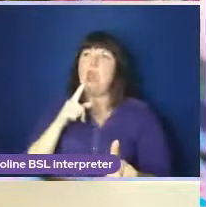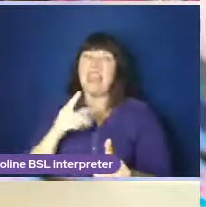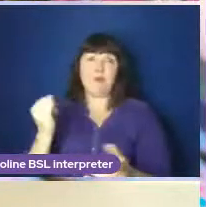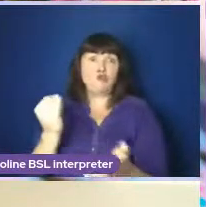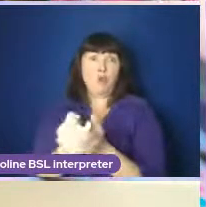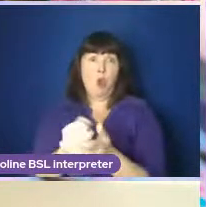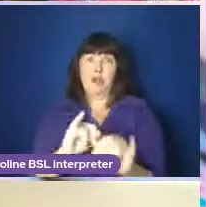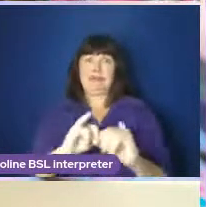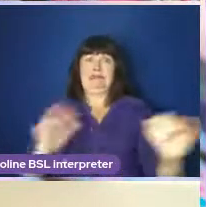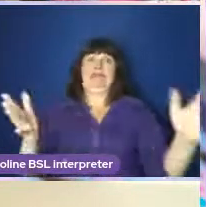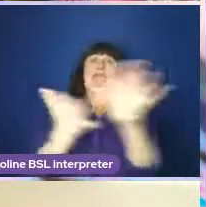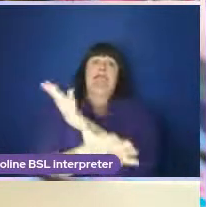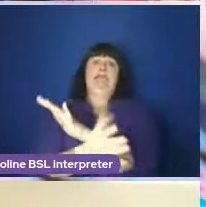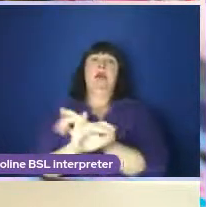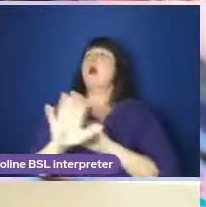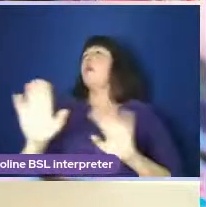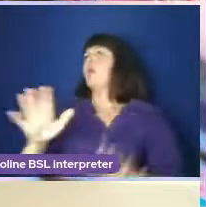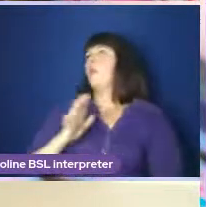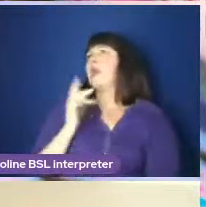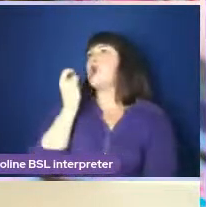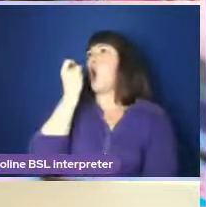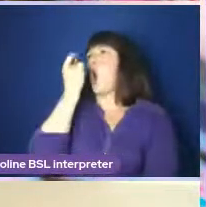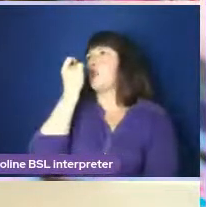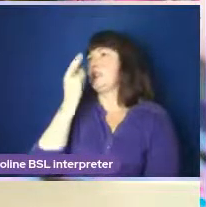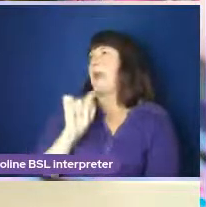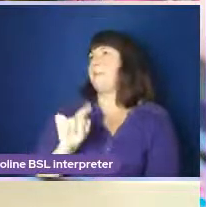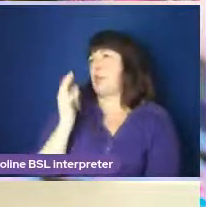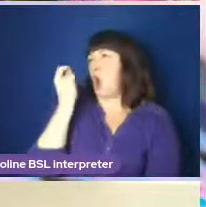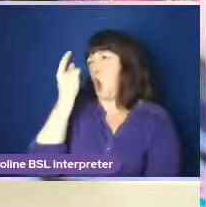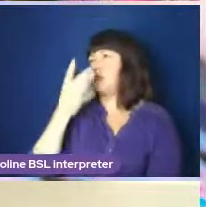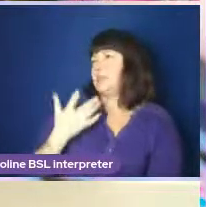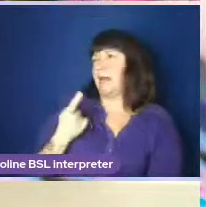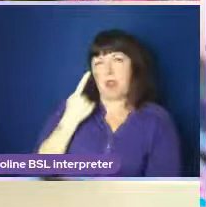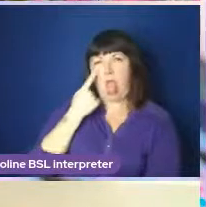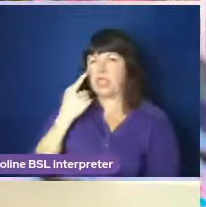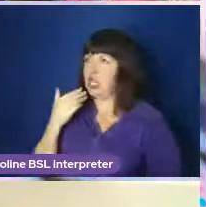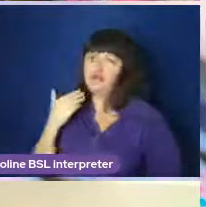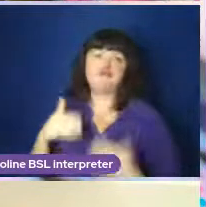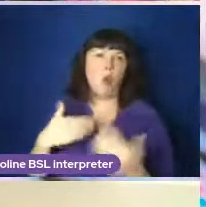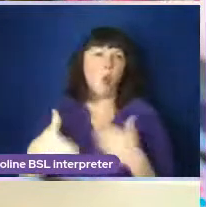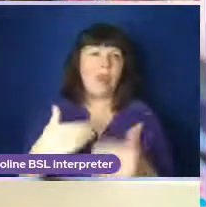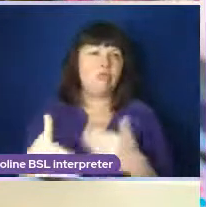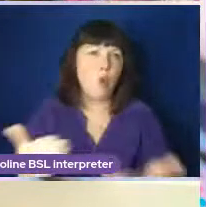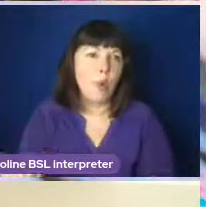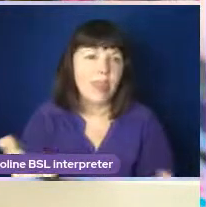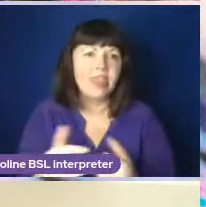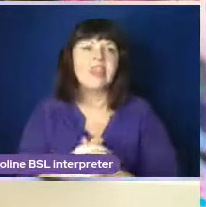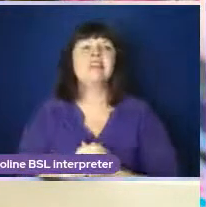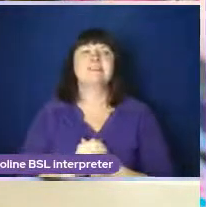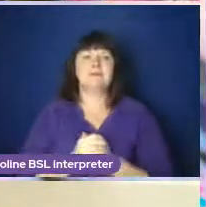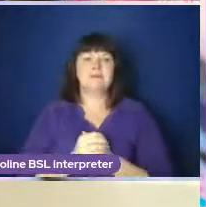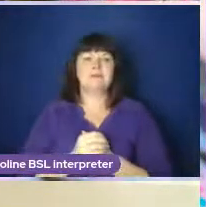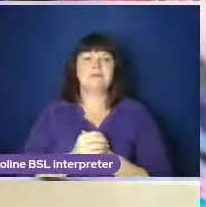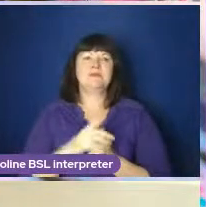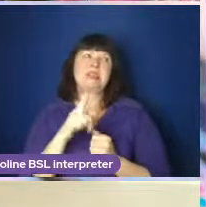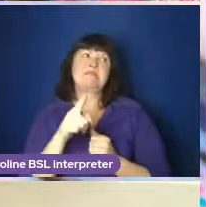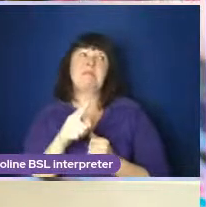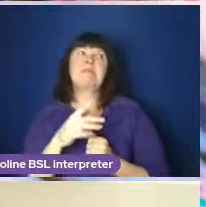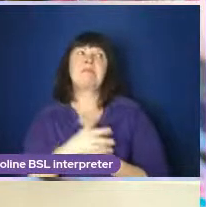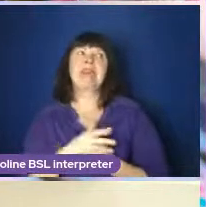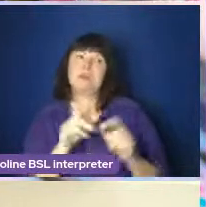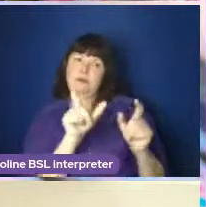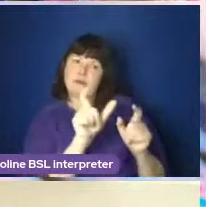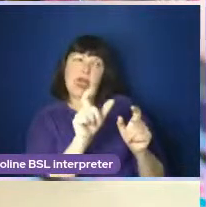very deep. So we just kind of roll with it, okay? If it goes wrong. Best day ever on that slogan.